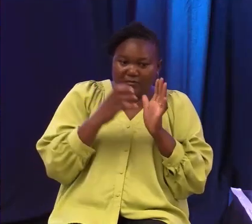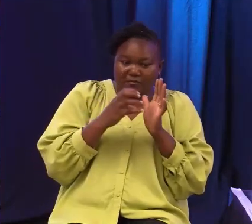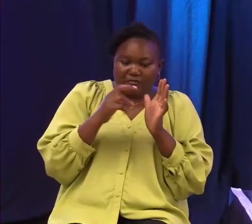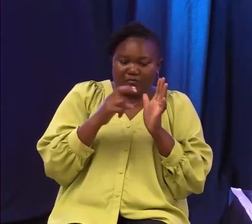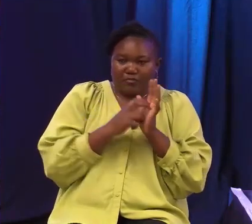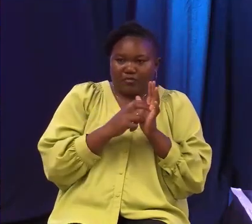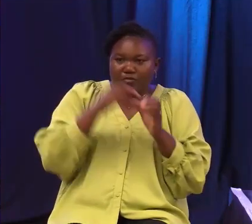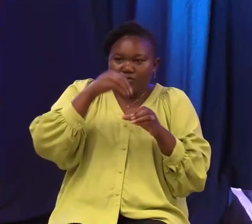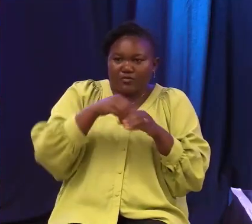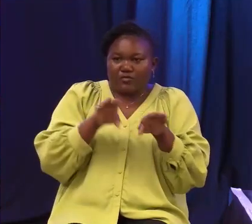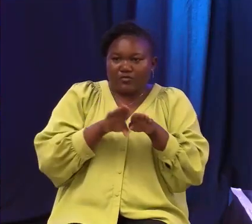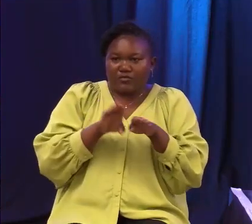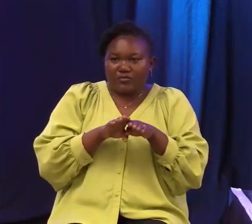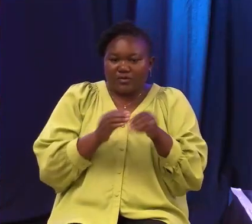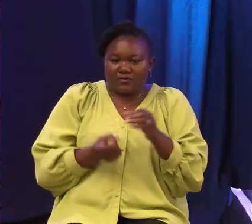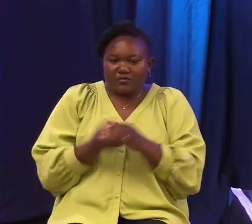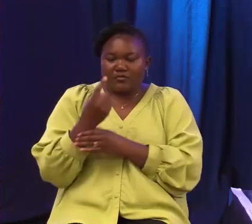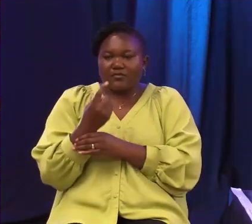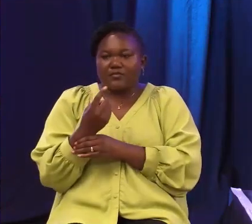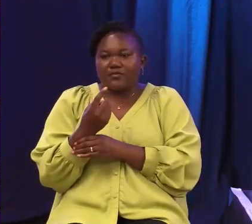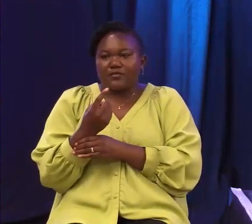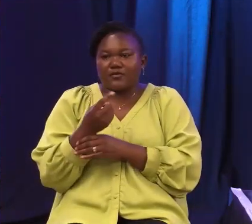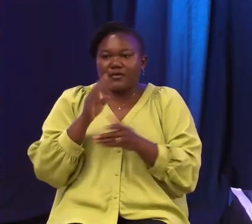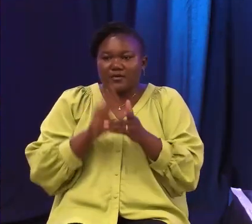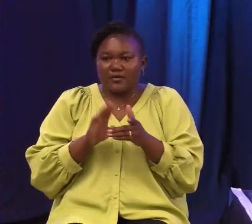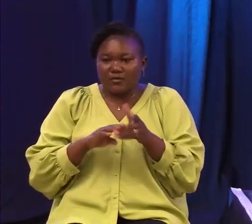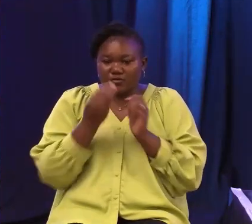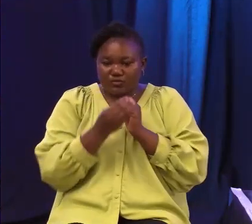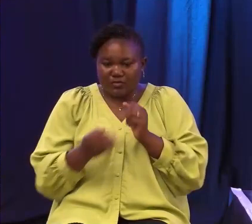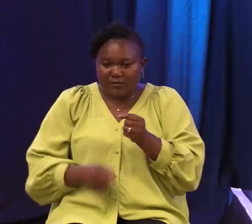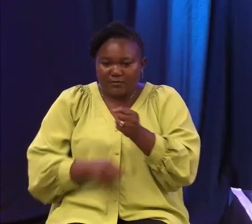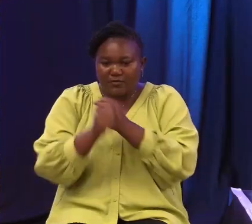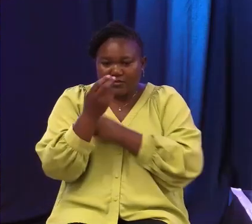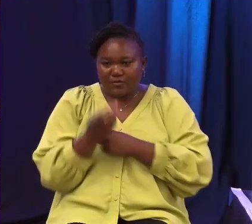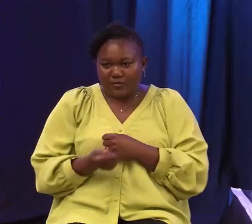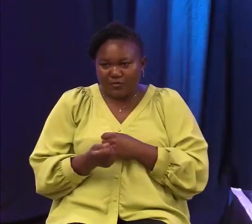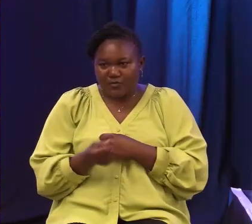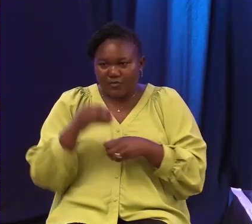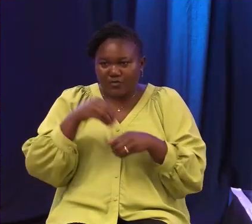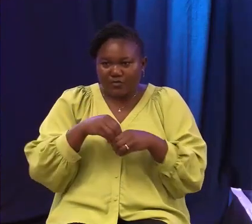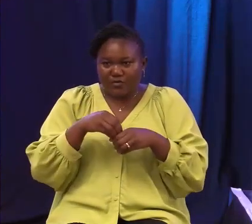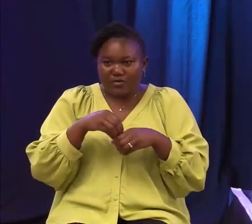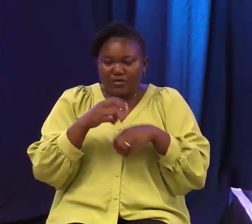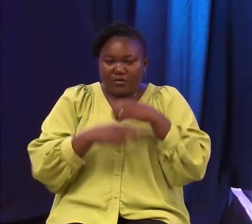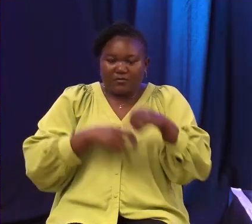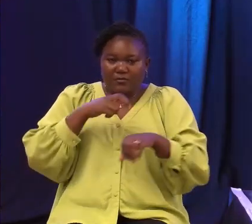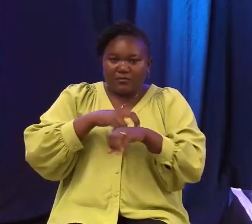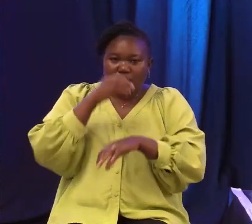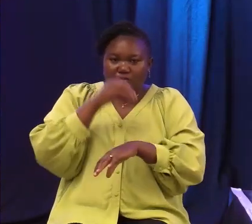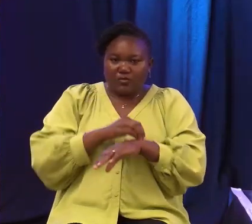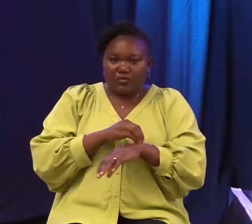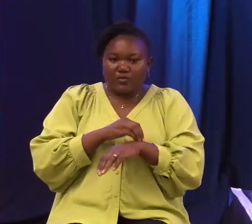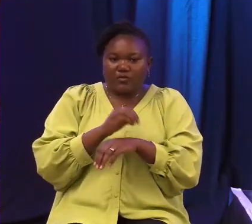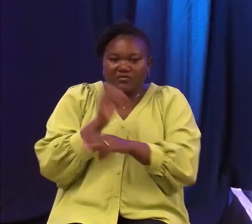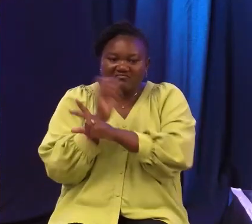to provide an establishment of children's fund, to provide for appointment of social worker and